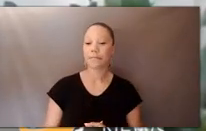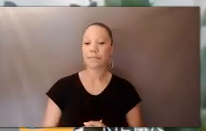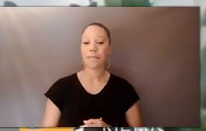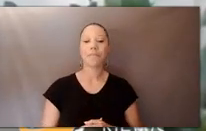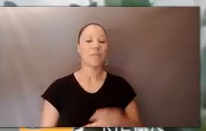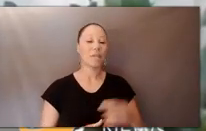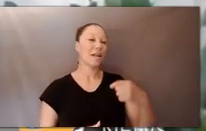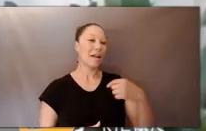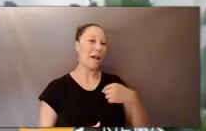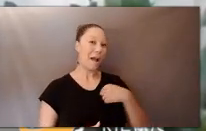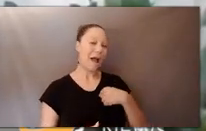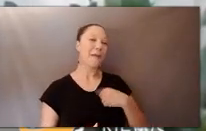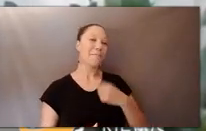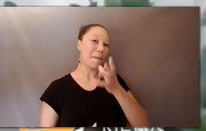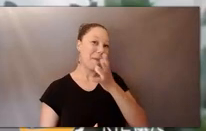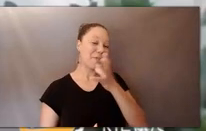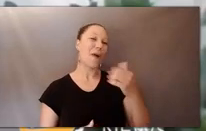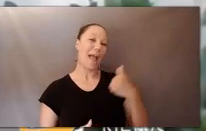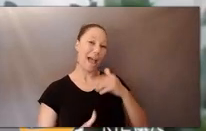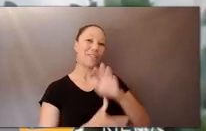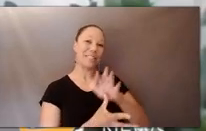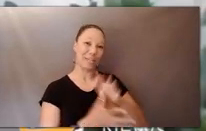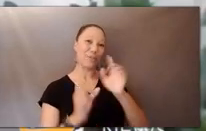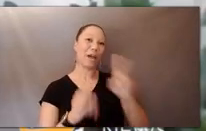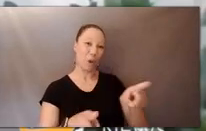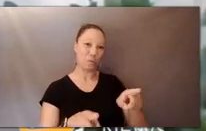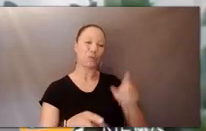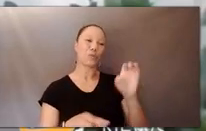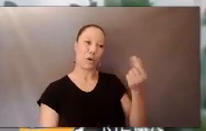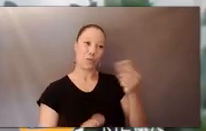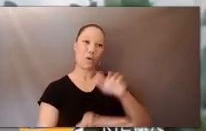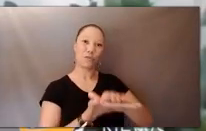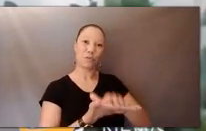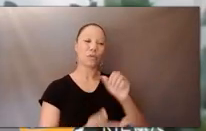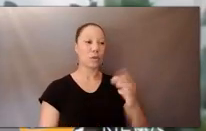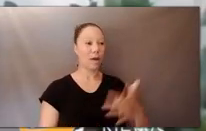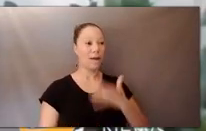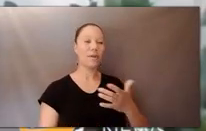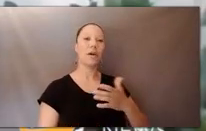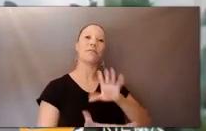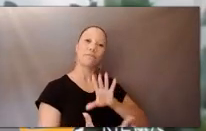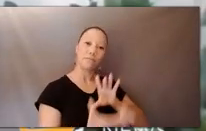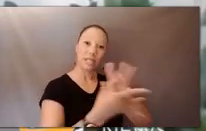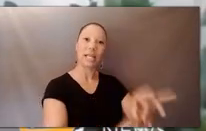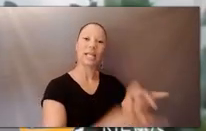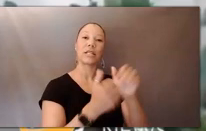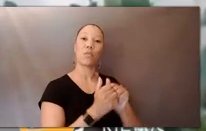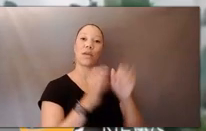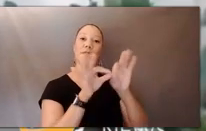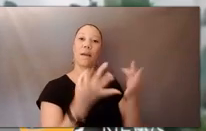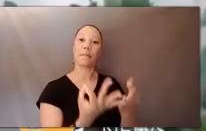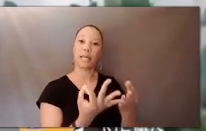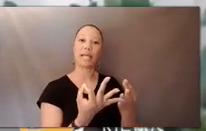a mother of a senior myself, of an Elk Grove student, and so I feel very in touch with families out there, and then in my capacity as the vice